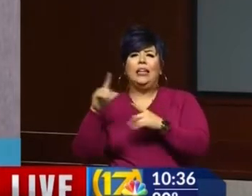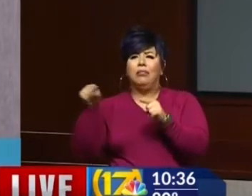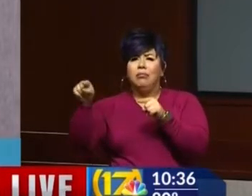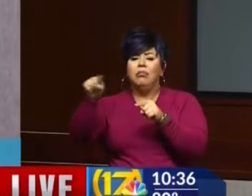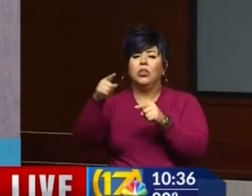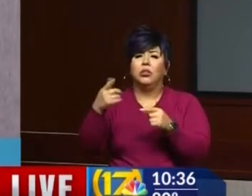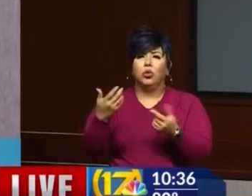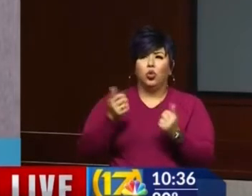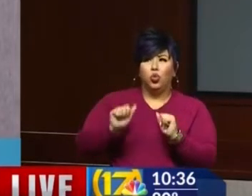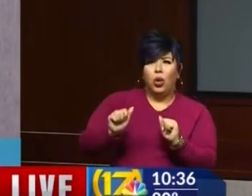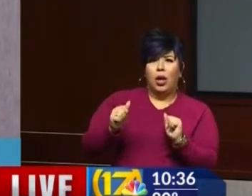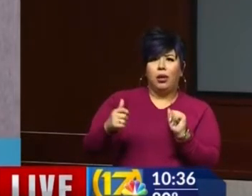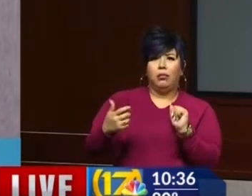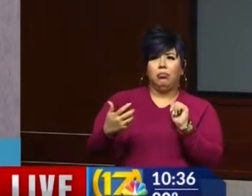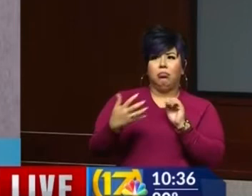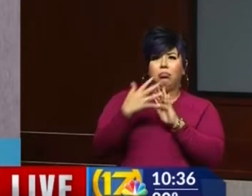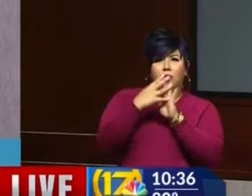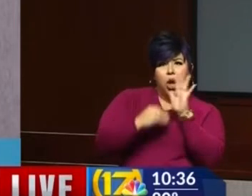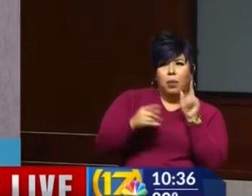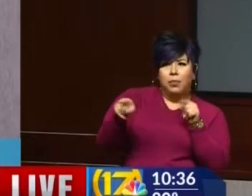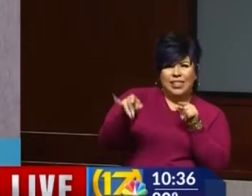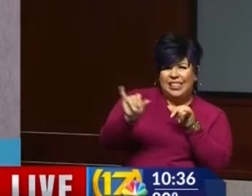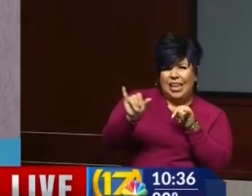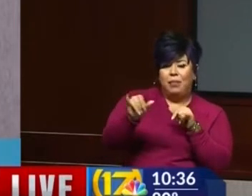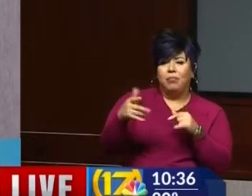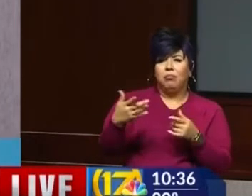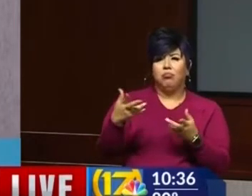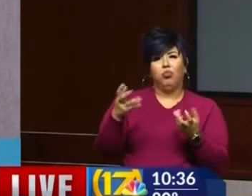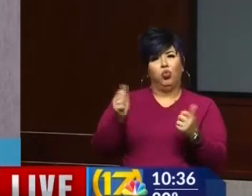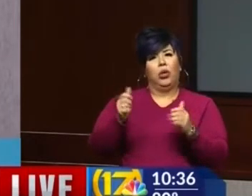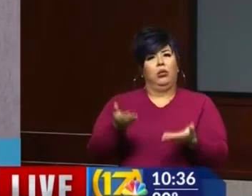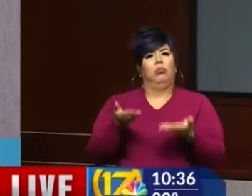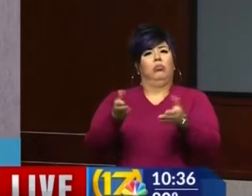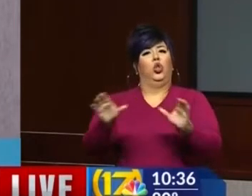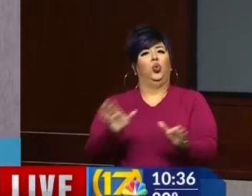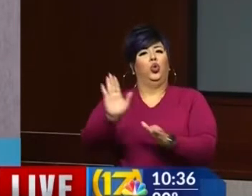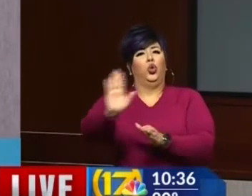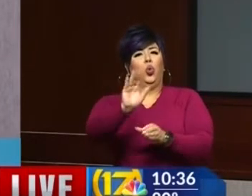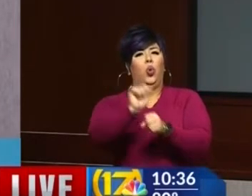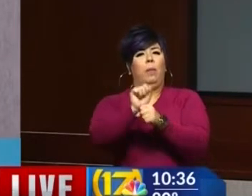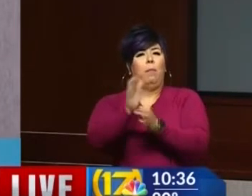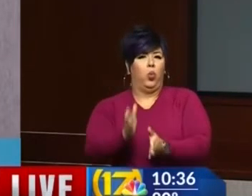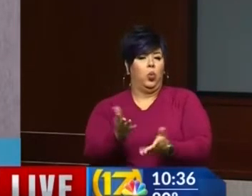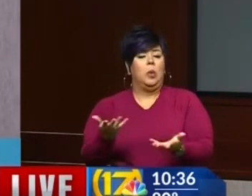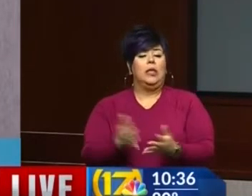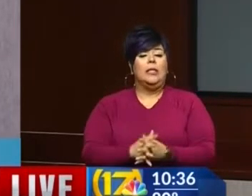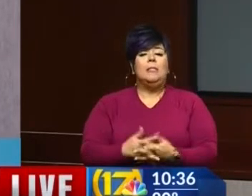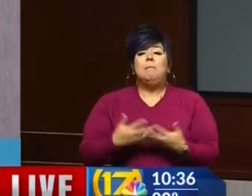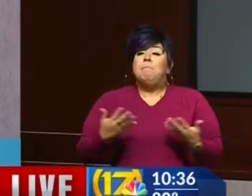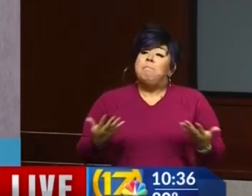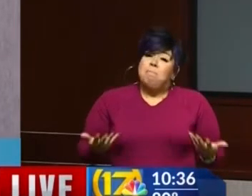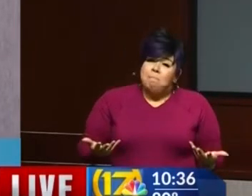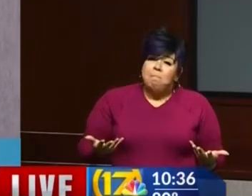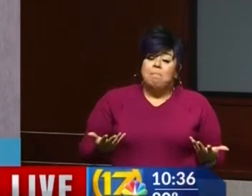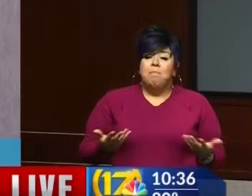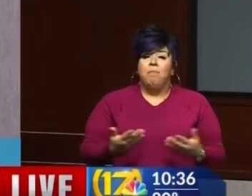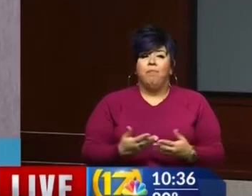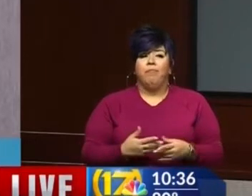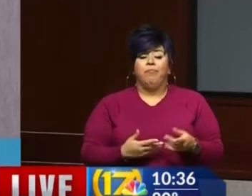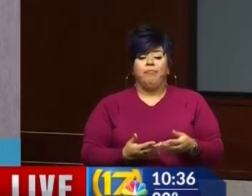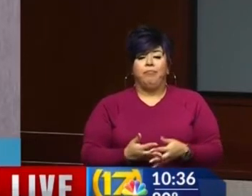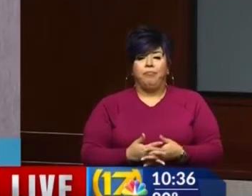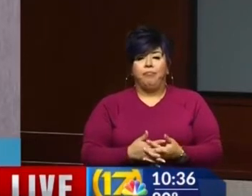consider doing, taking similar actions. Obviously, to Matt's point,